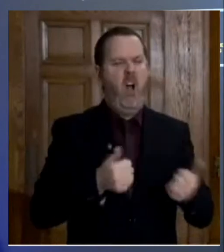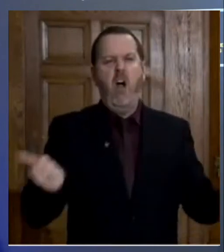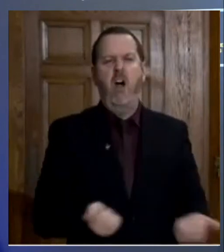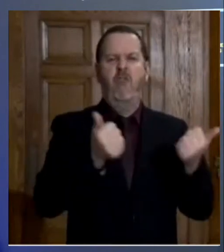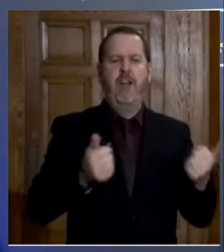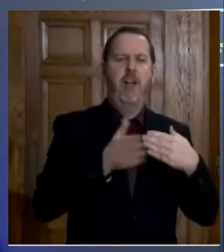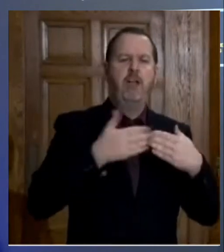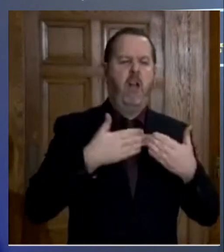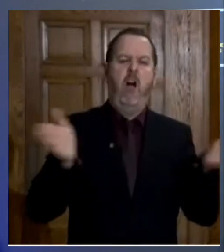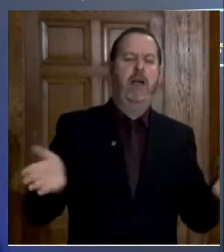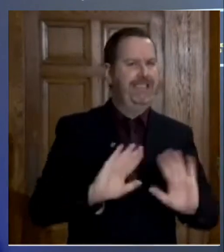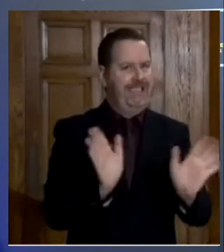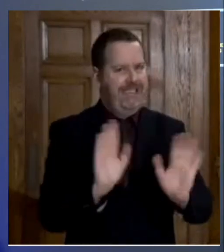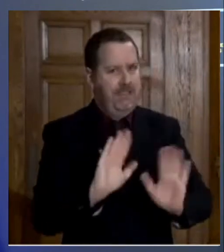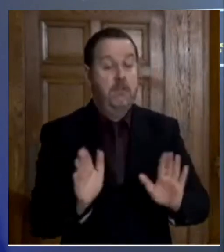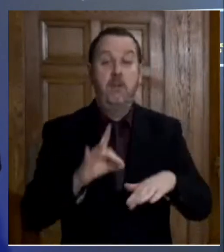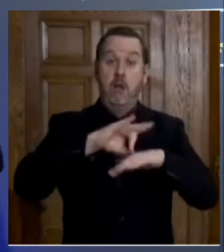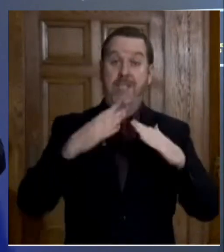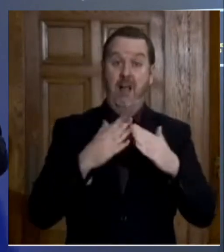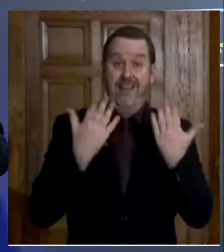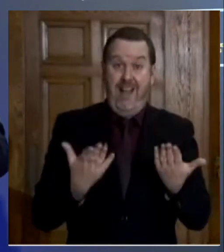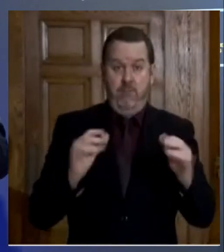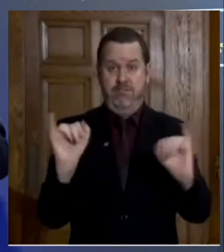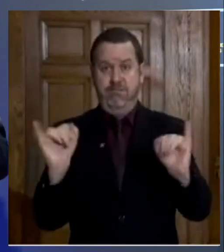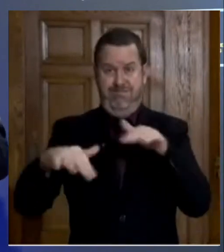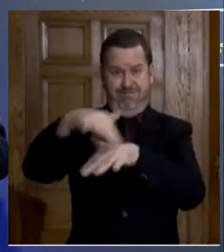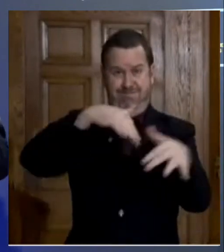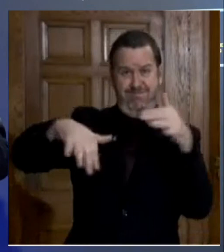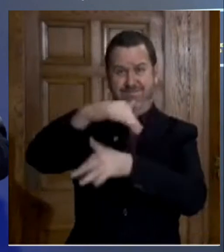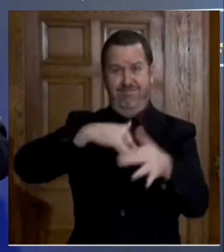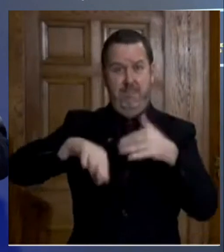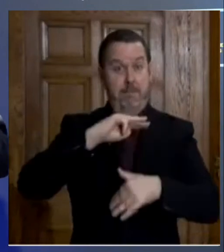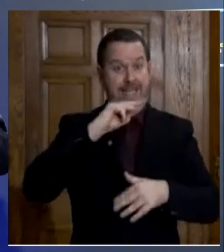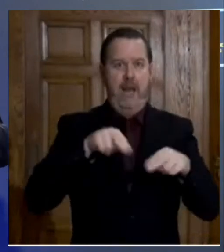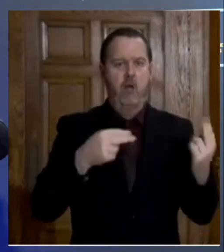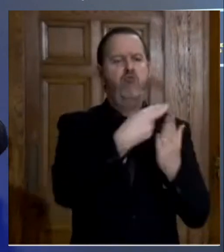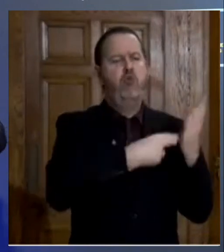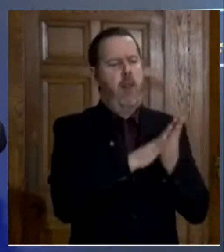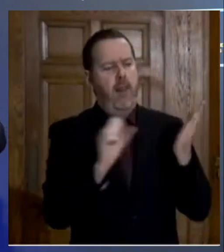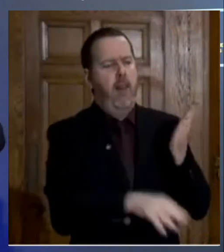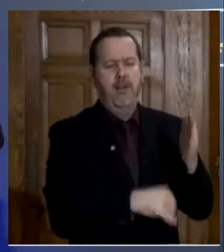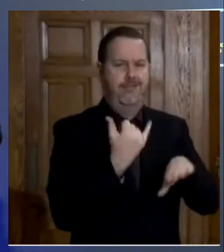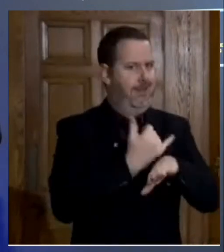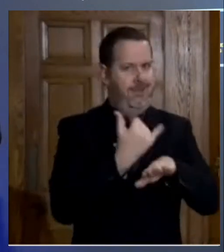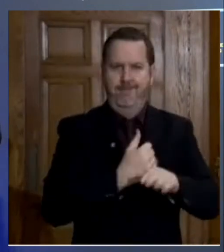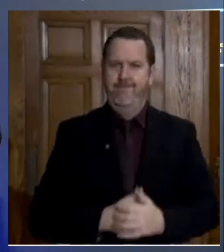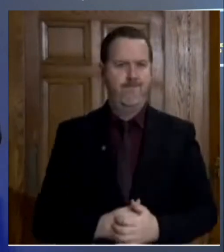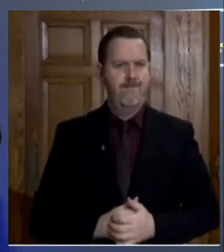The situation in our hospitals is too precious for that. We are not through the worst of this